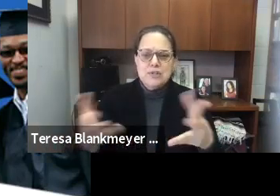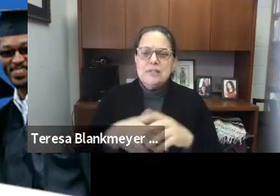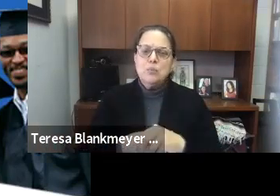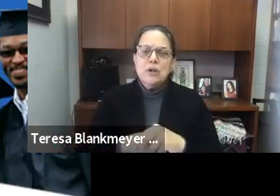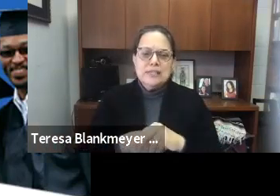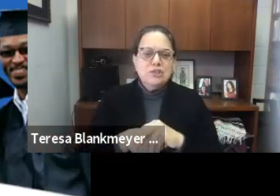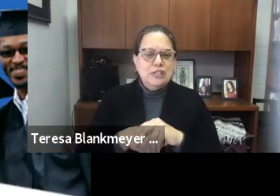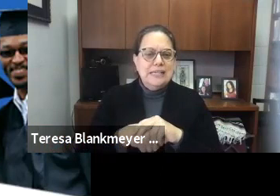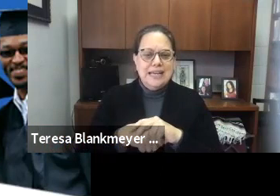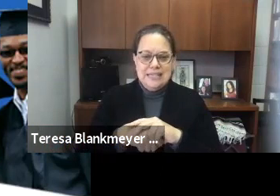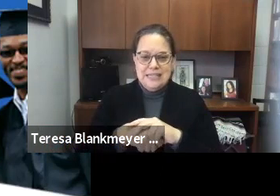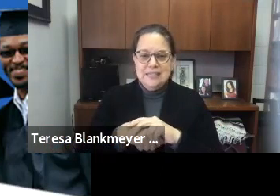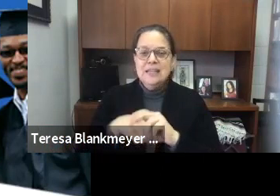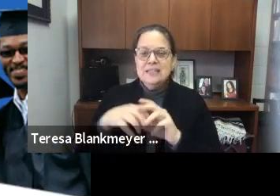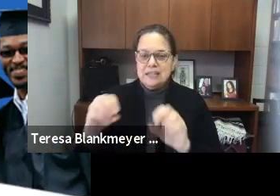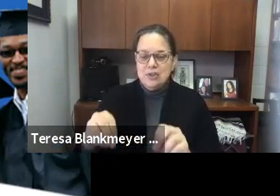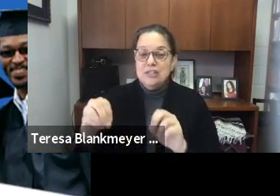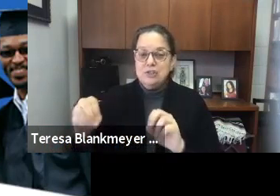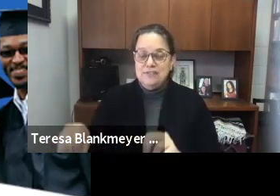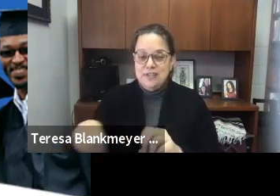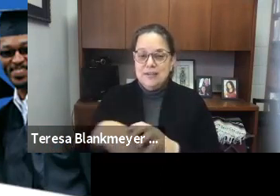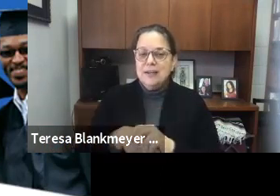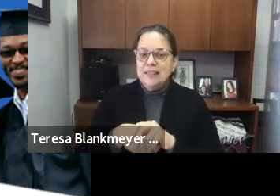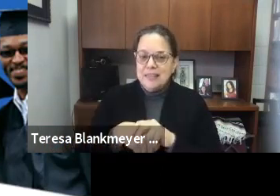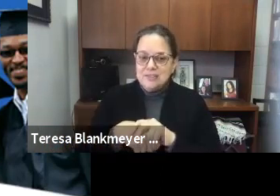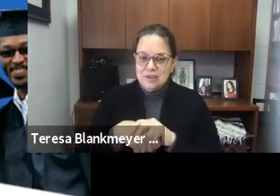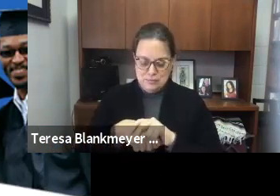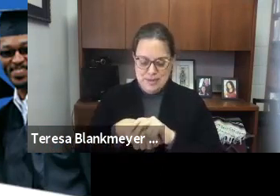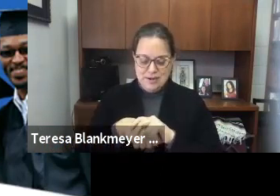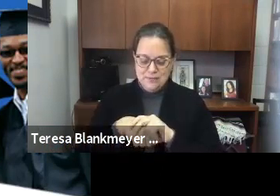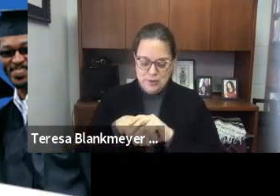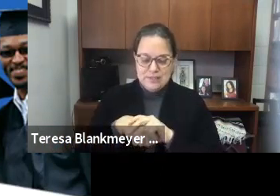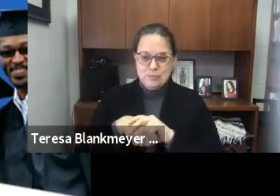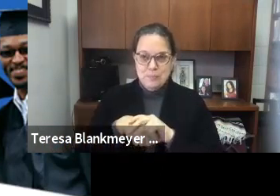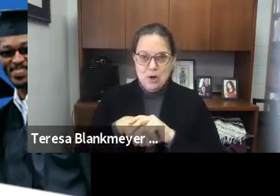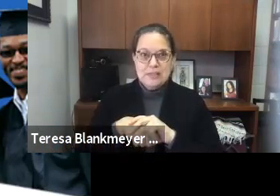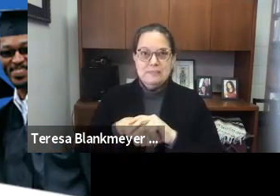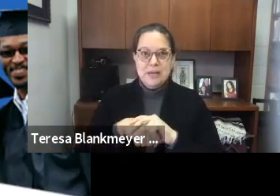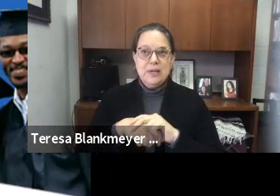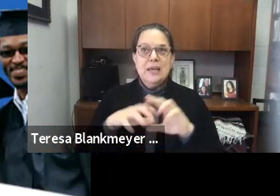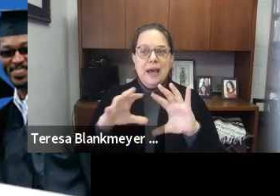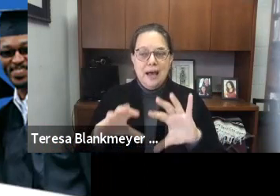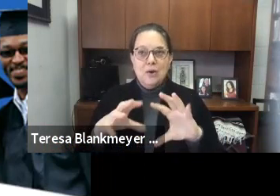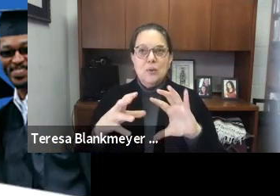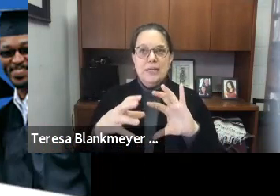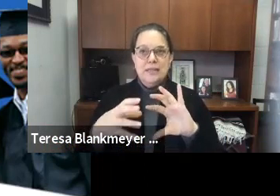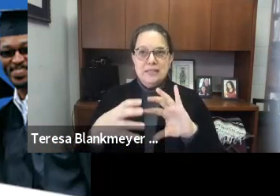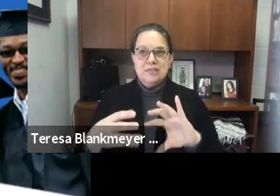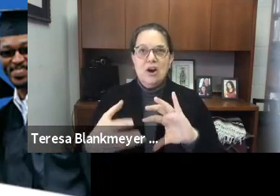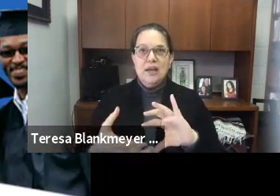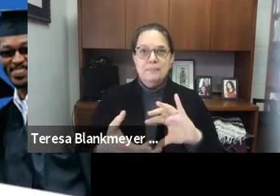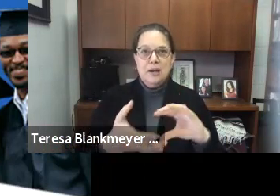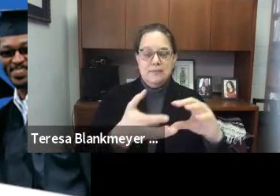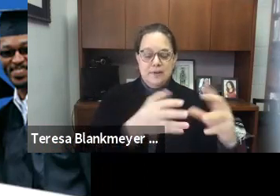my question is, where does gene editing technology fit? And I thank Dr. Bayer for his remarks about how in